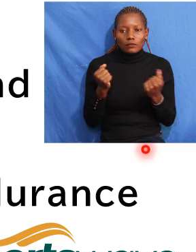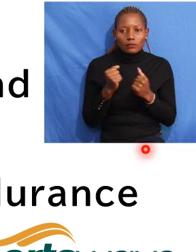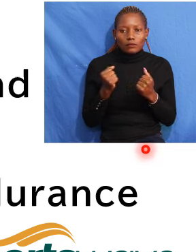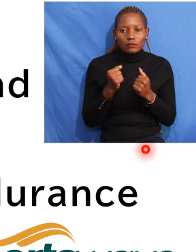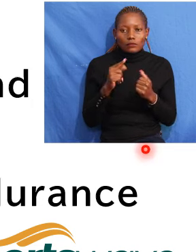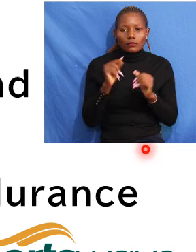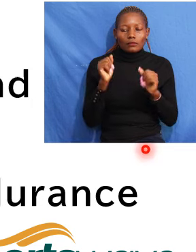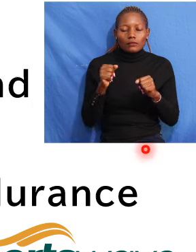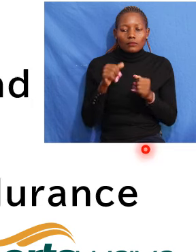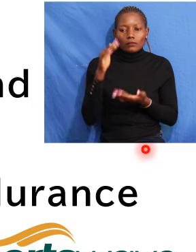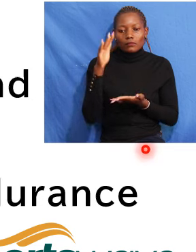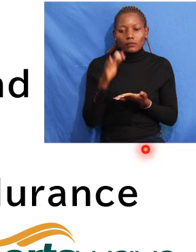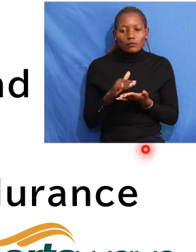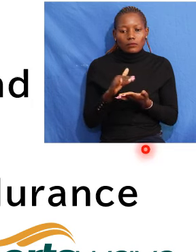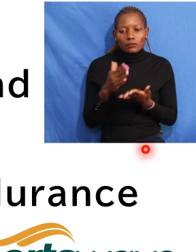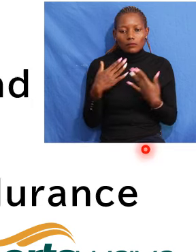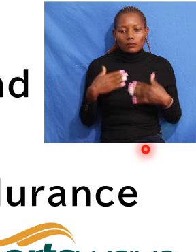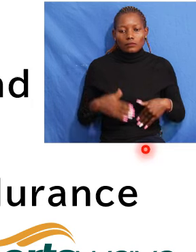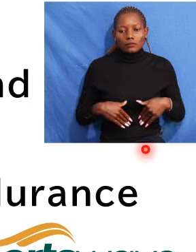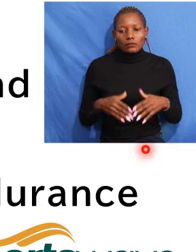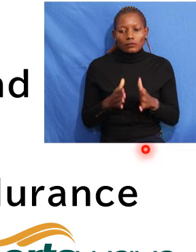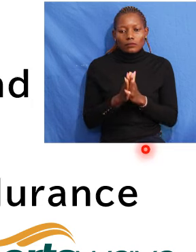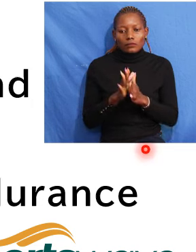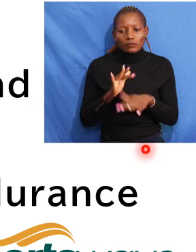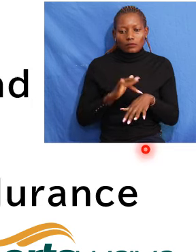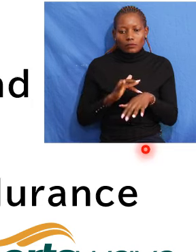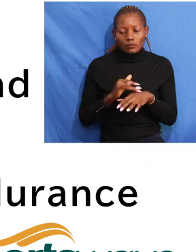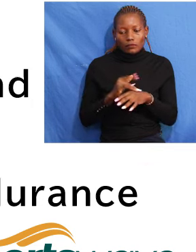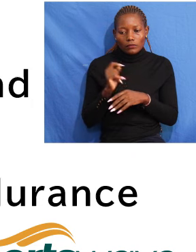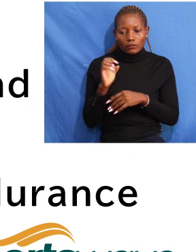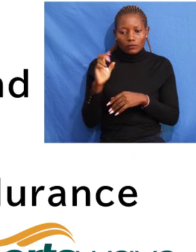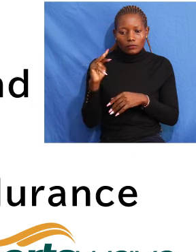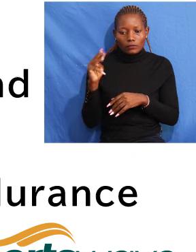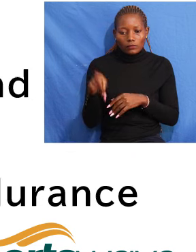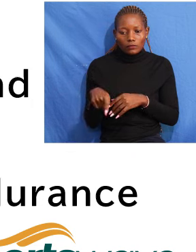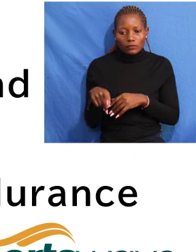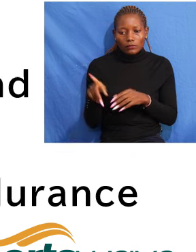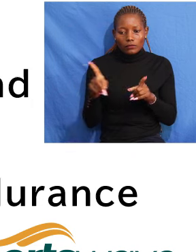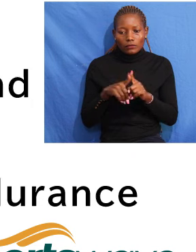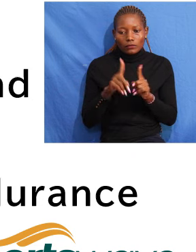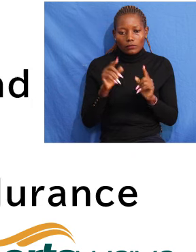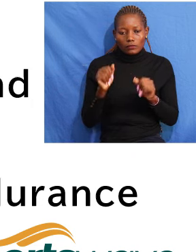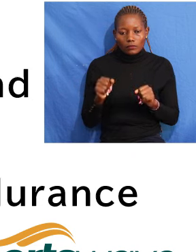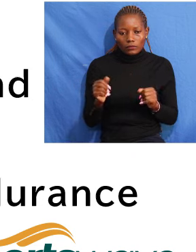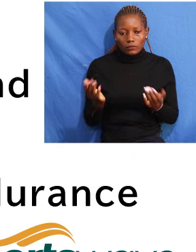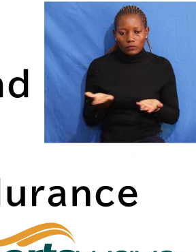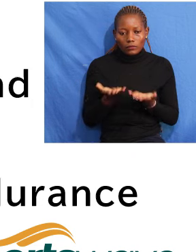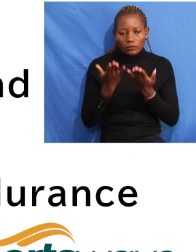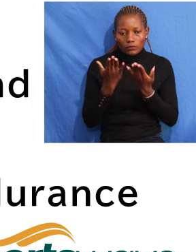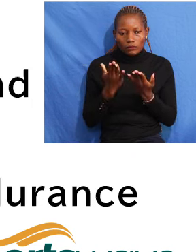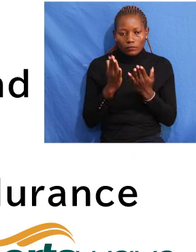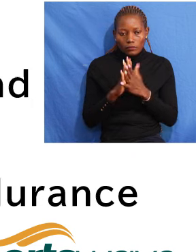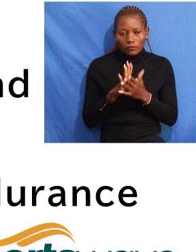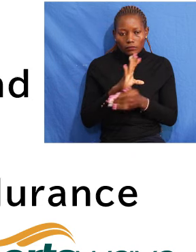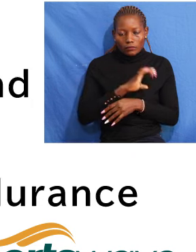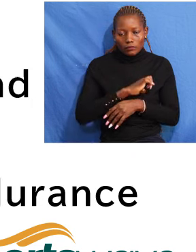decrease body and skin temperature. And you can also improve your endurance exercises